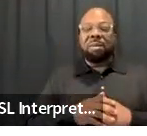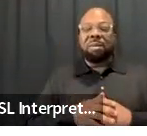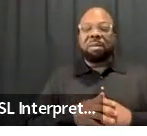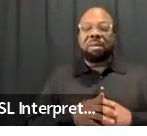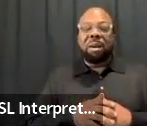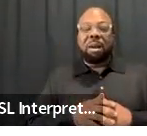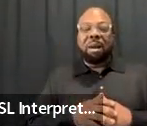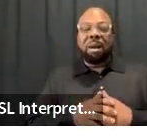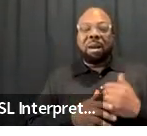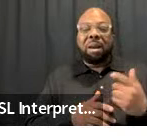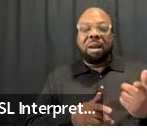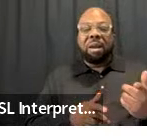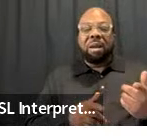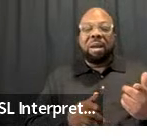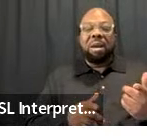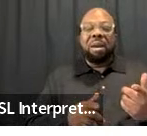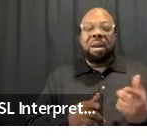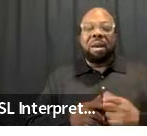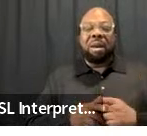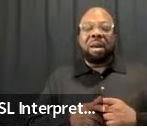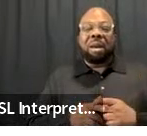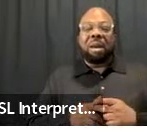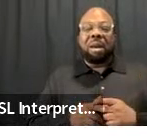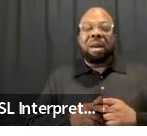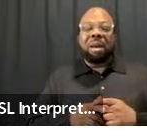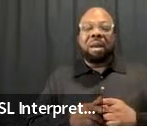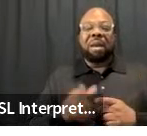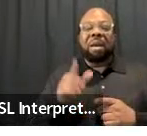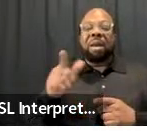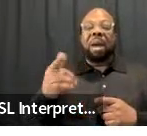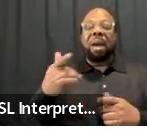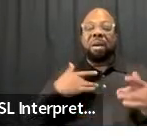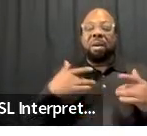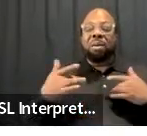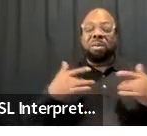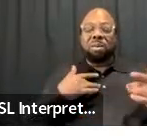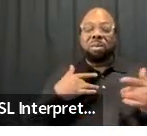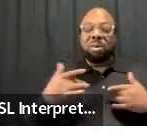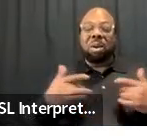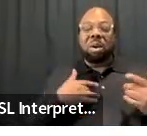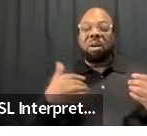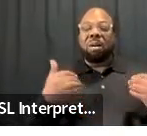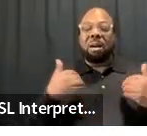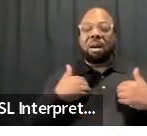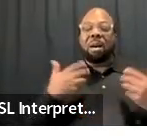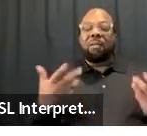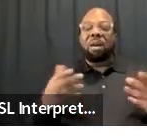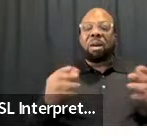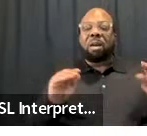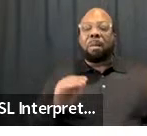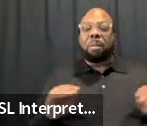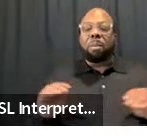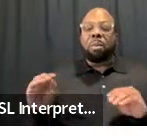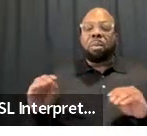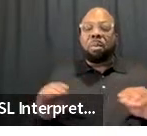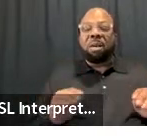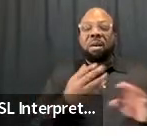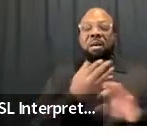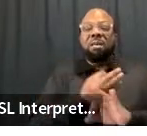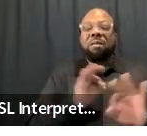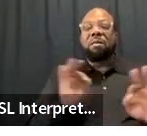e-bike type of vehicles. So there's a concern in, I guess, a movement to